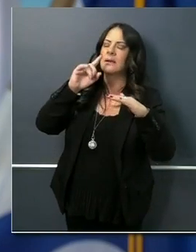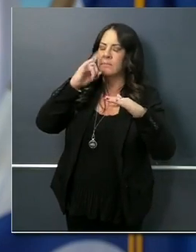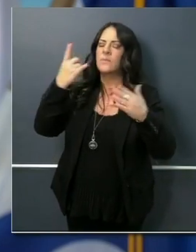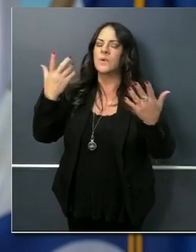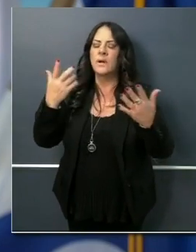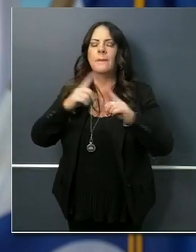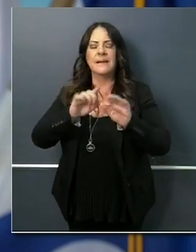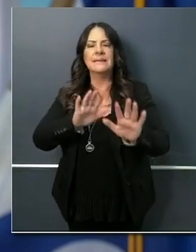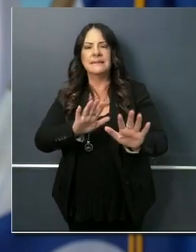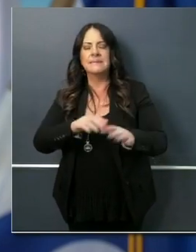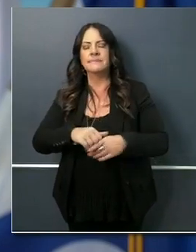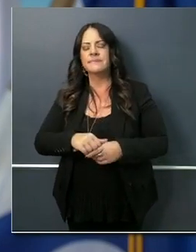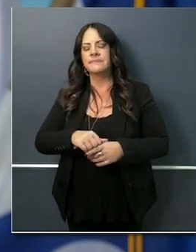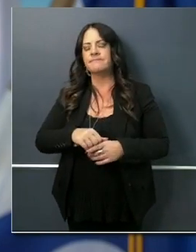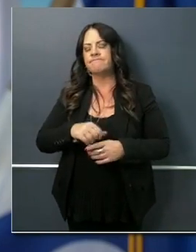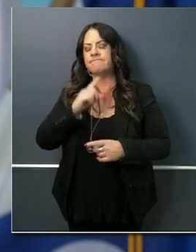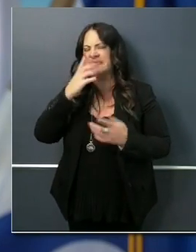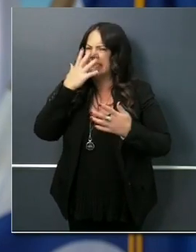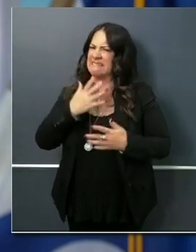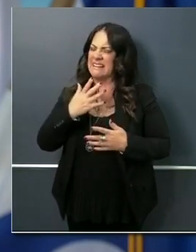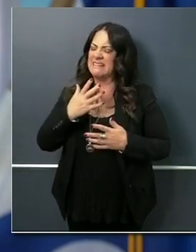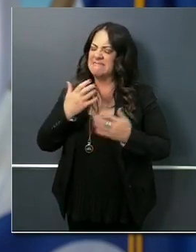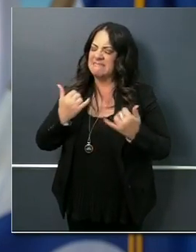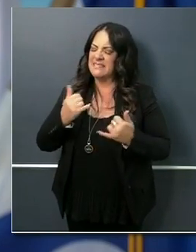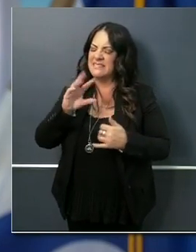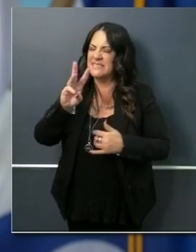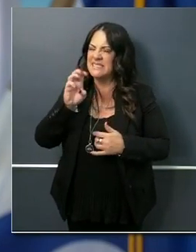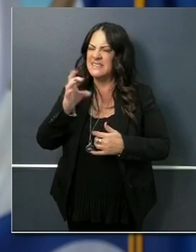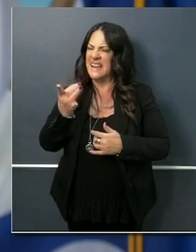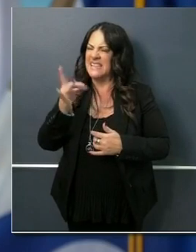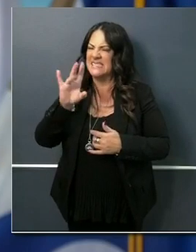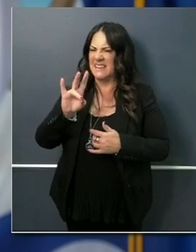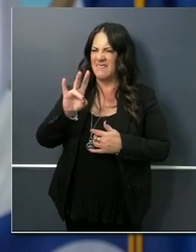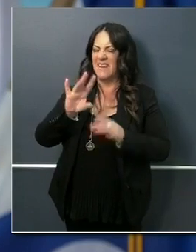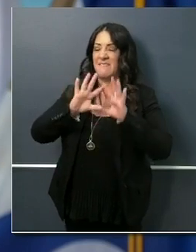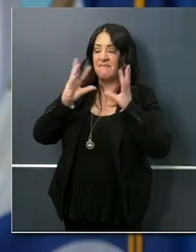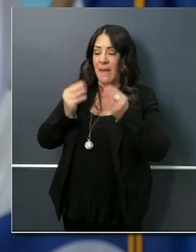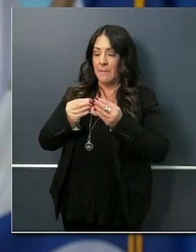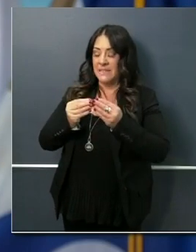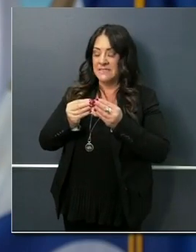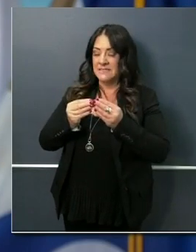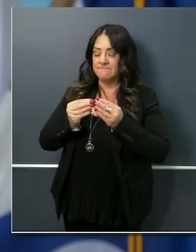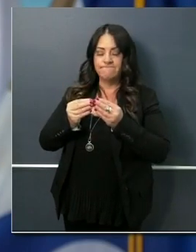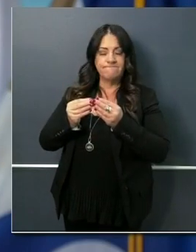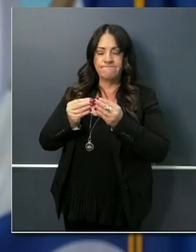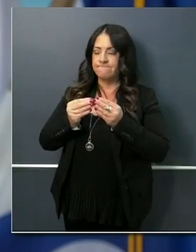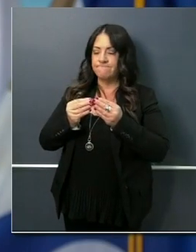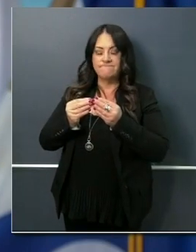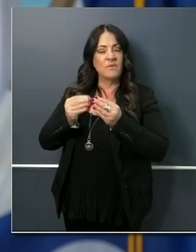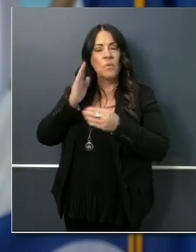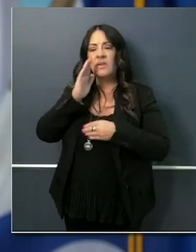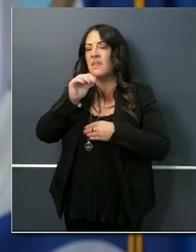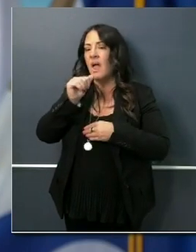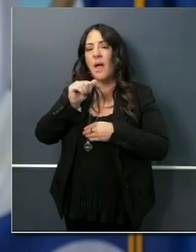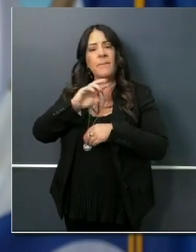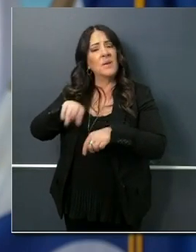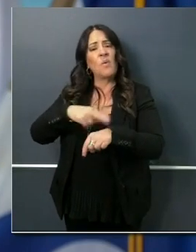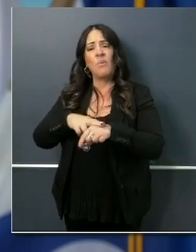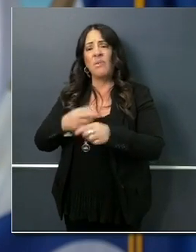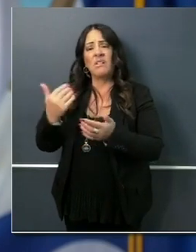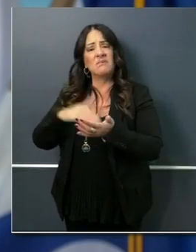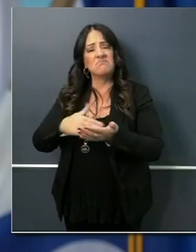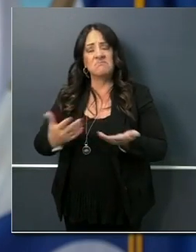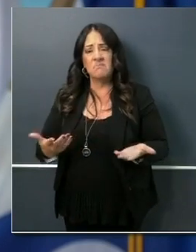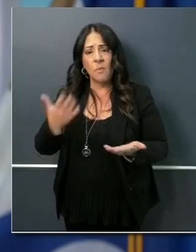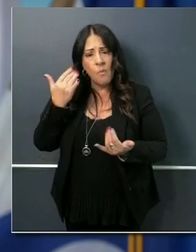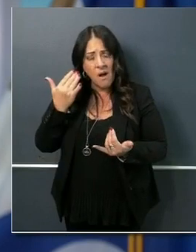687, sadly, 687 families will not be going back to normalcy. Those are loved ones,